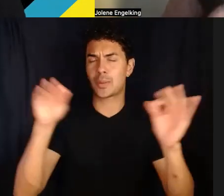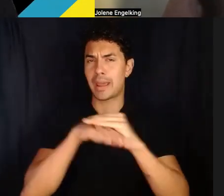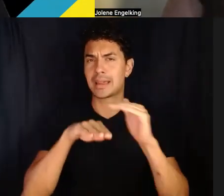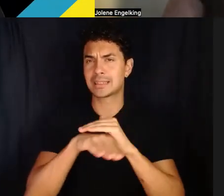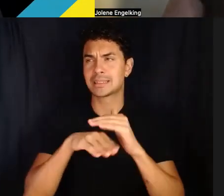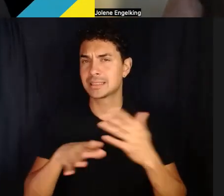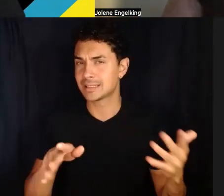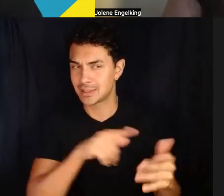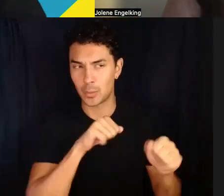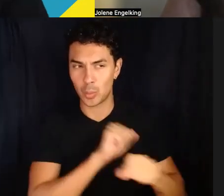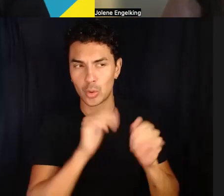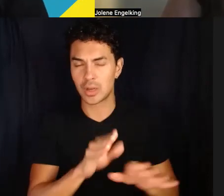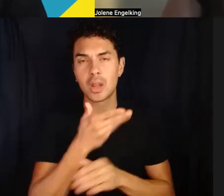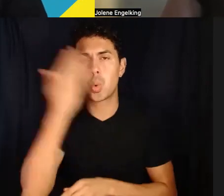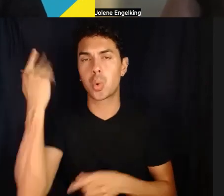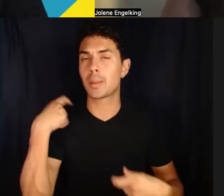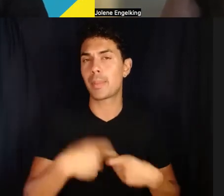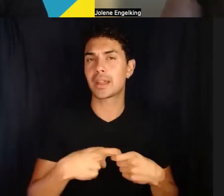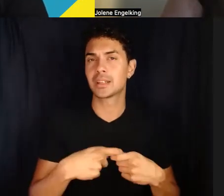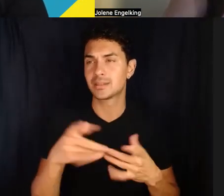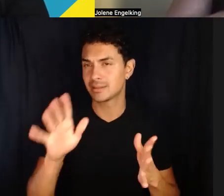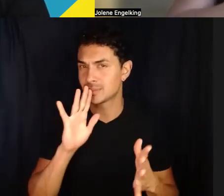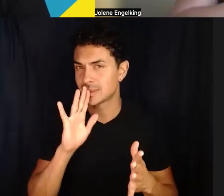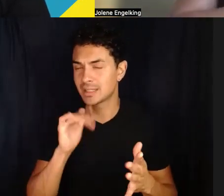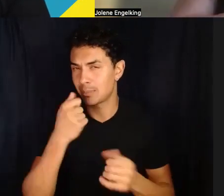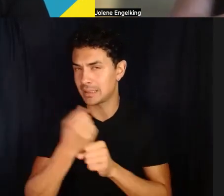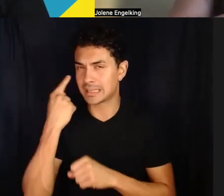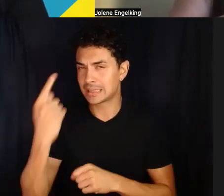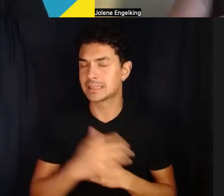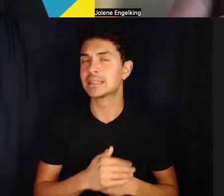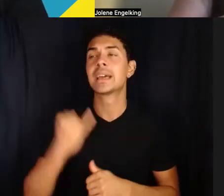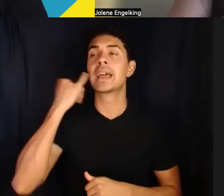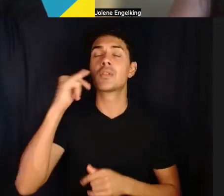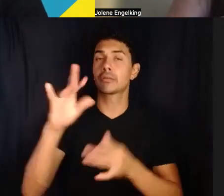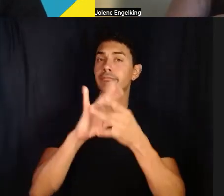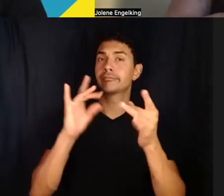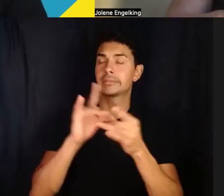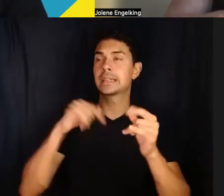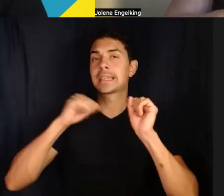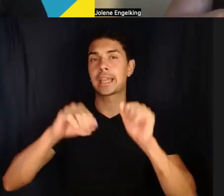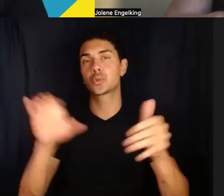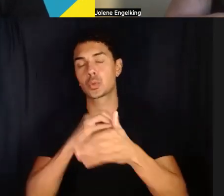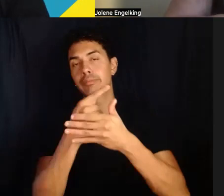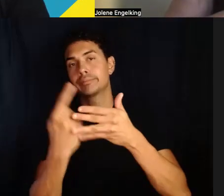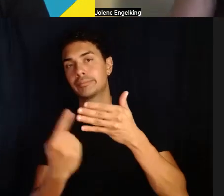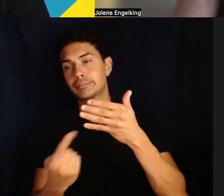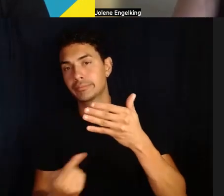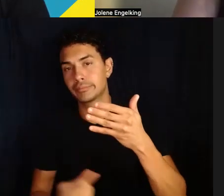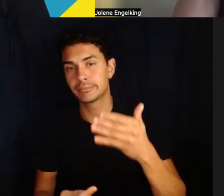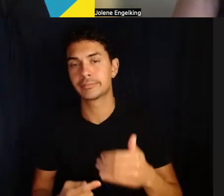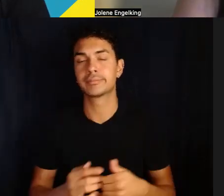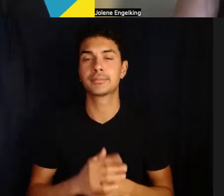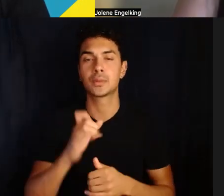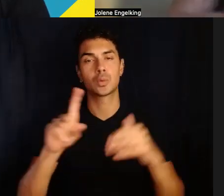through. And so making sure that if you are promised, if you're saying that you are able to do these things, and if you are showing up in